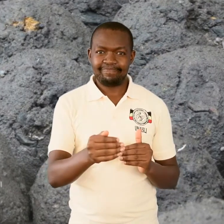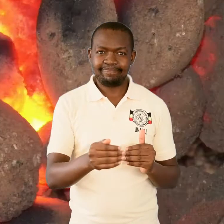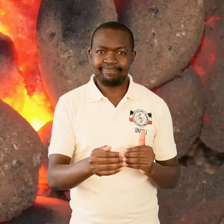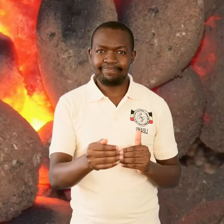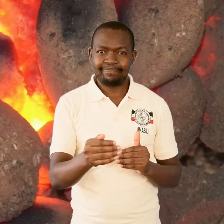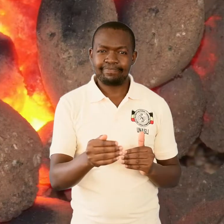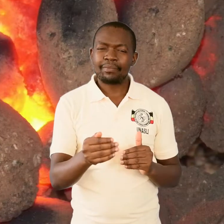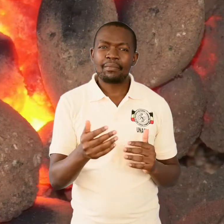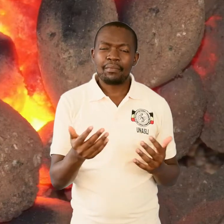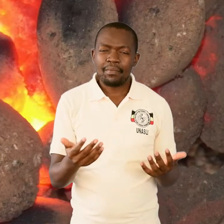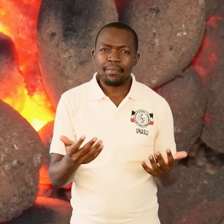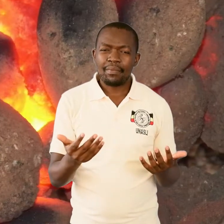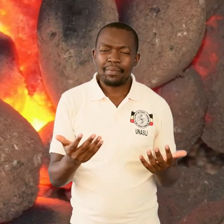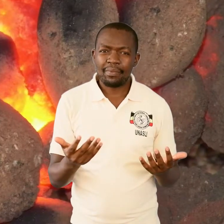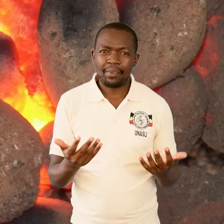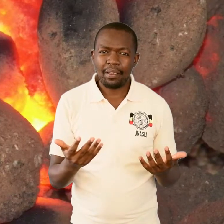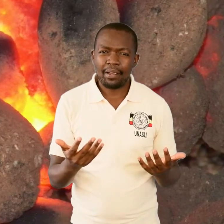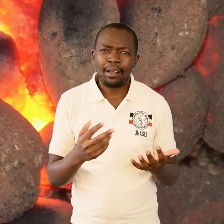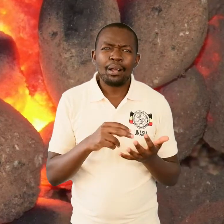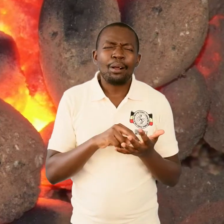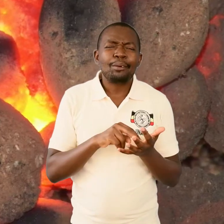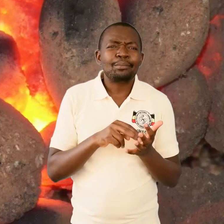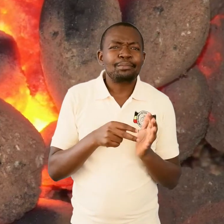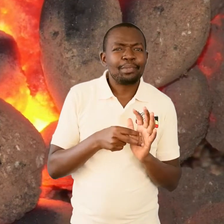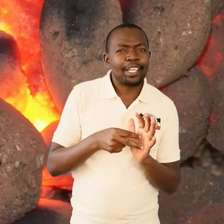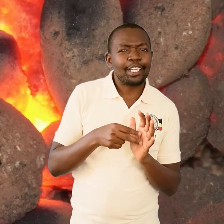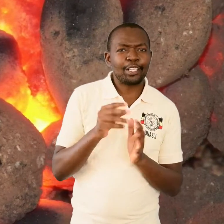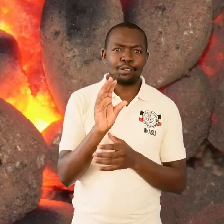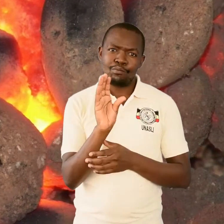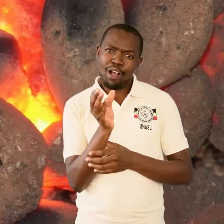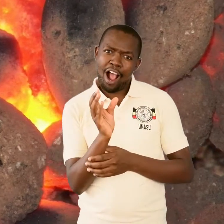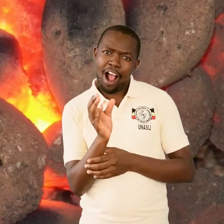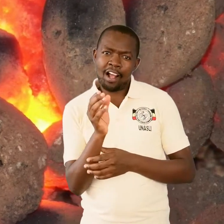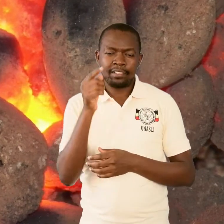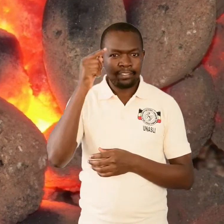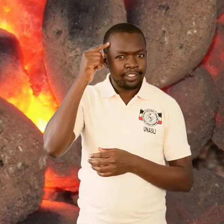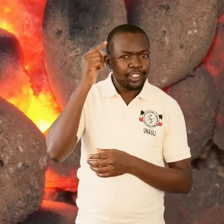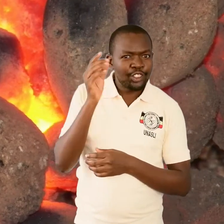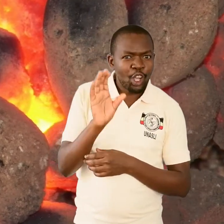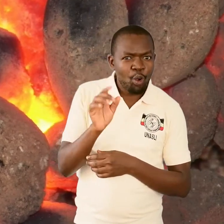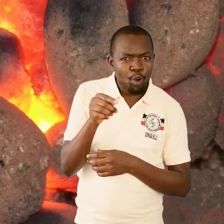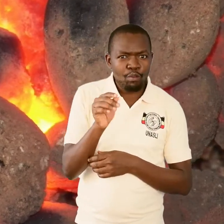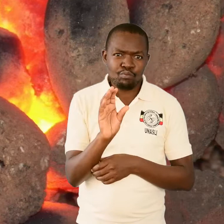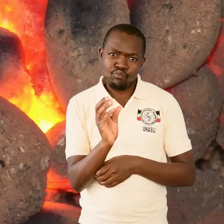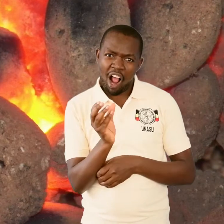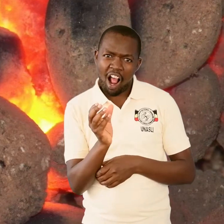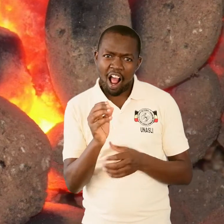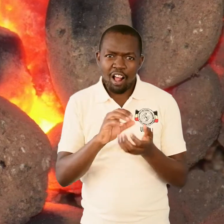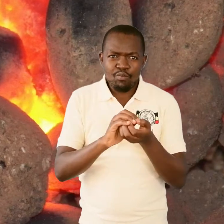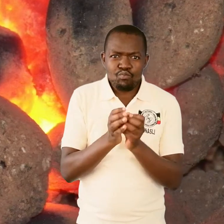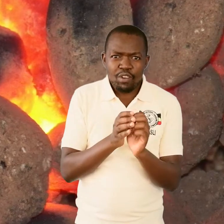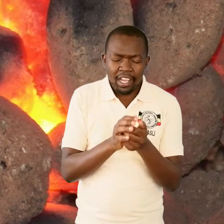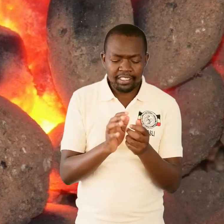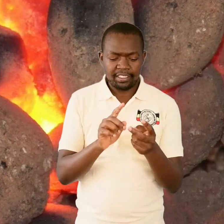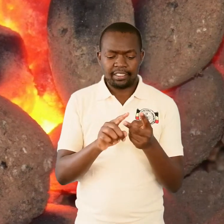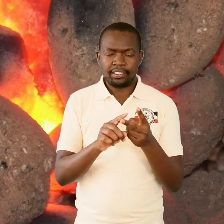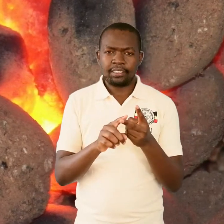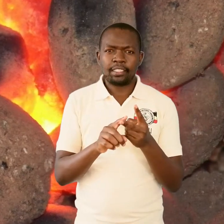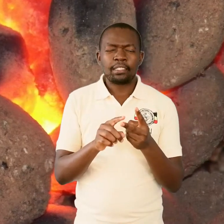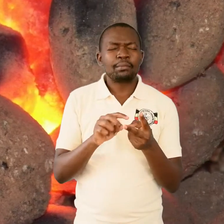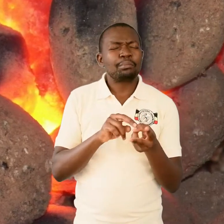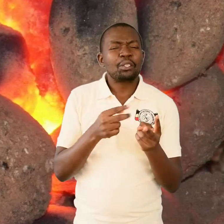the meaning of charcoal briquettes and the materials that you require to make the